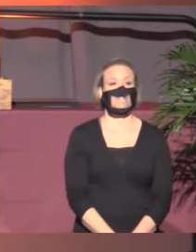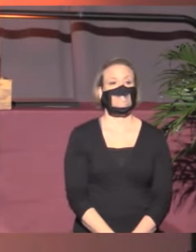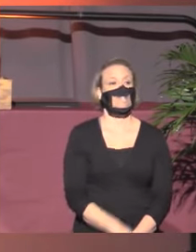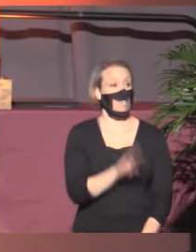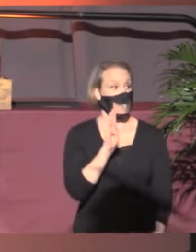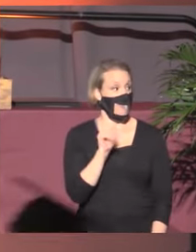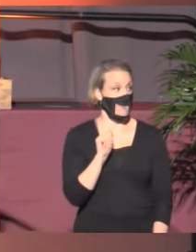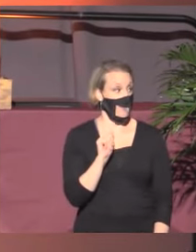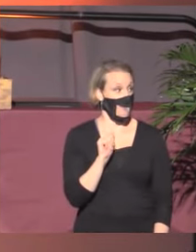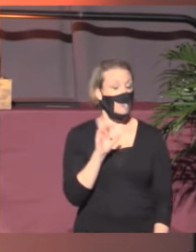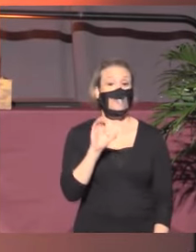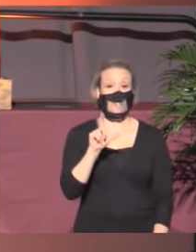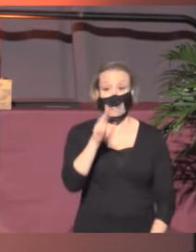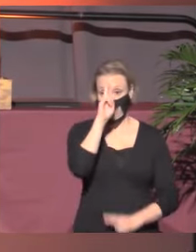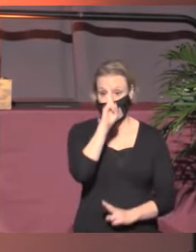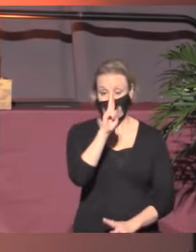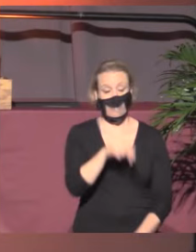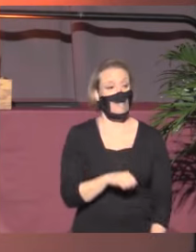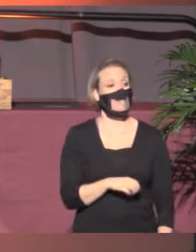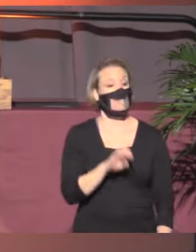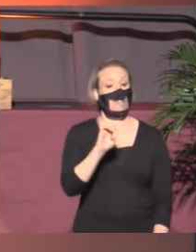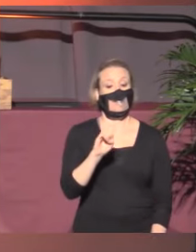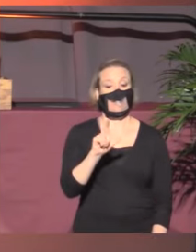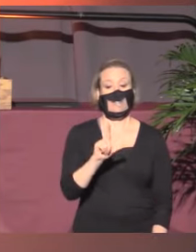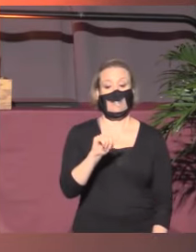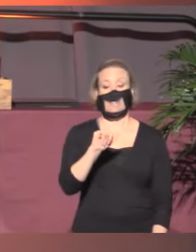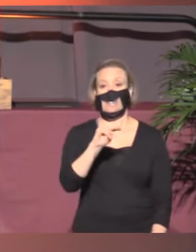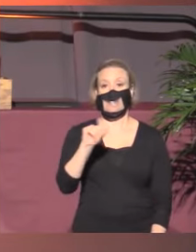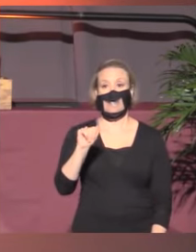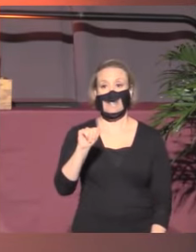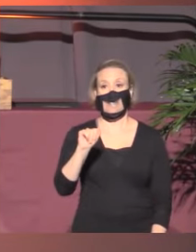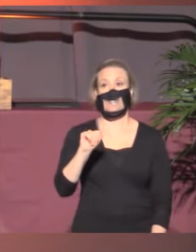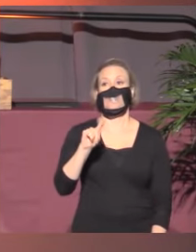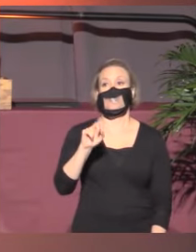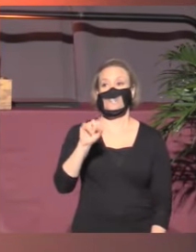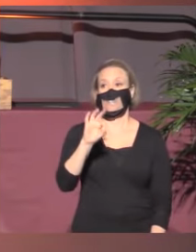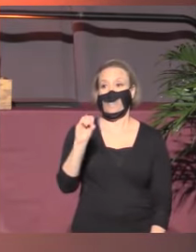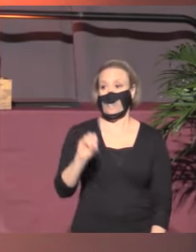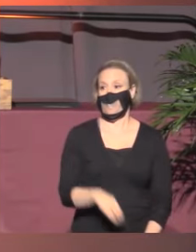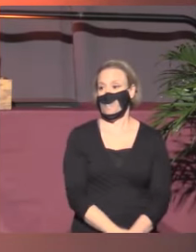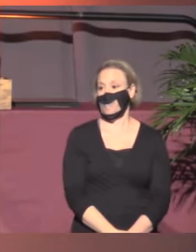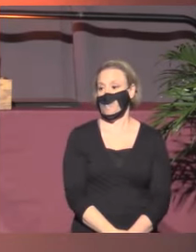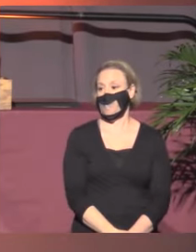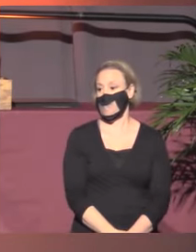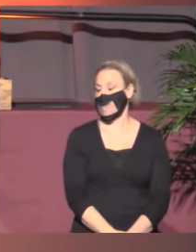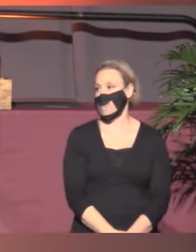Bachelor of Arts, cum laude, Elena Lorraine Tufel.